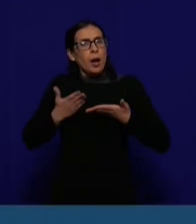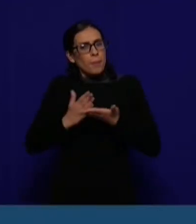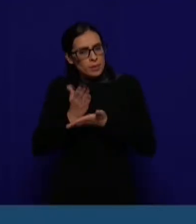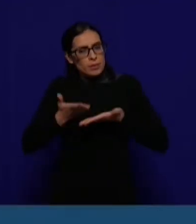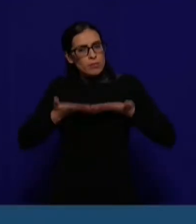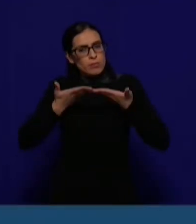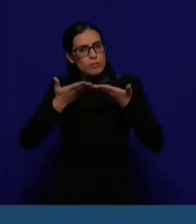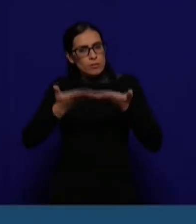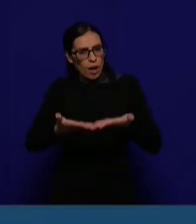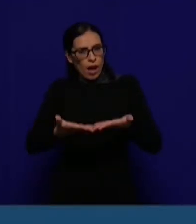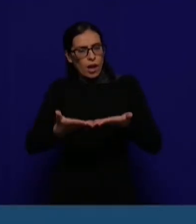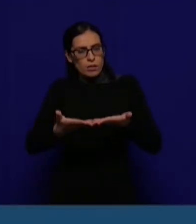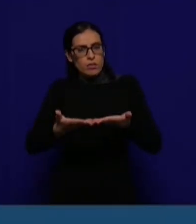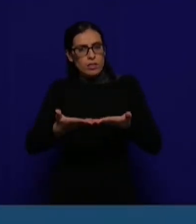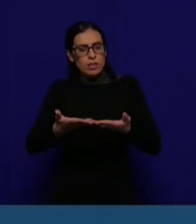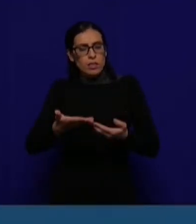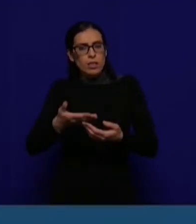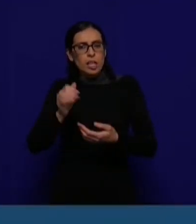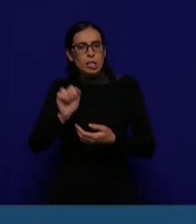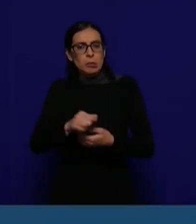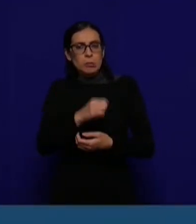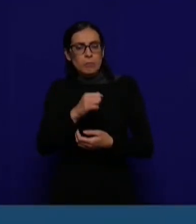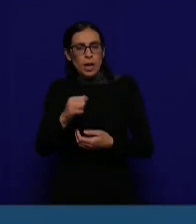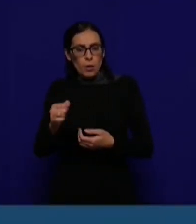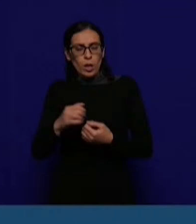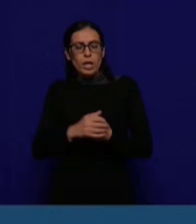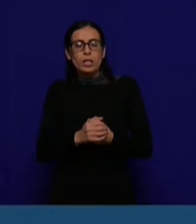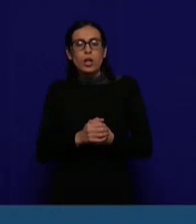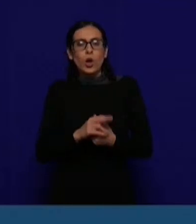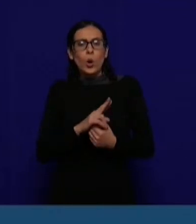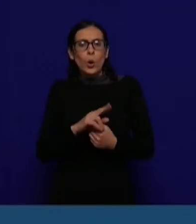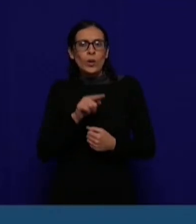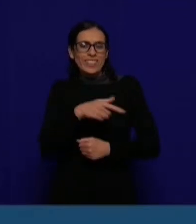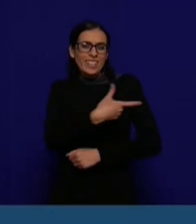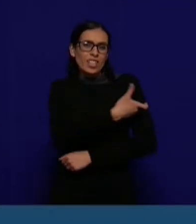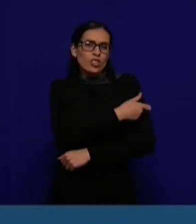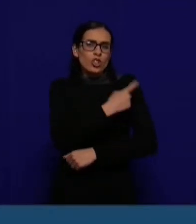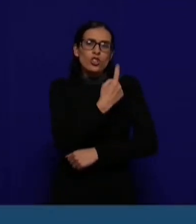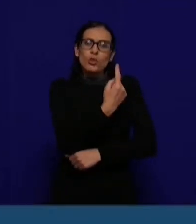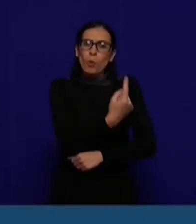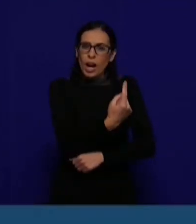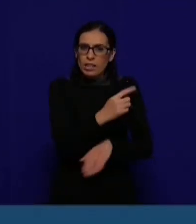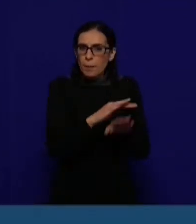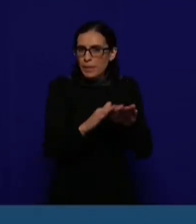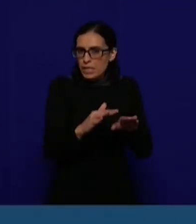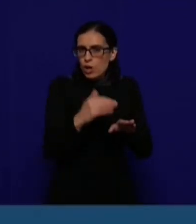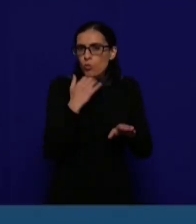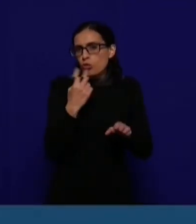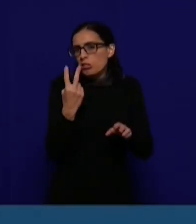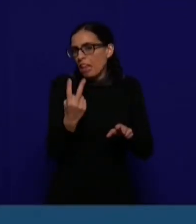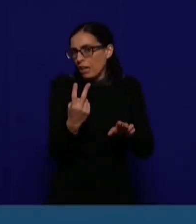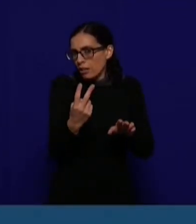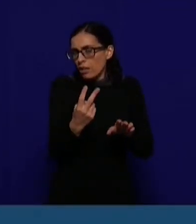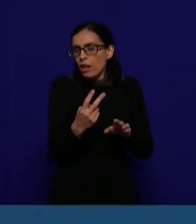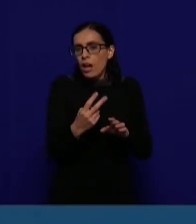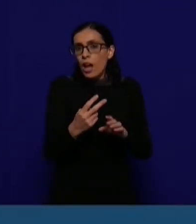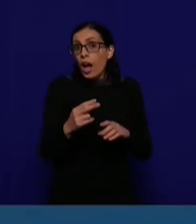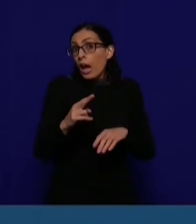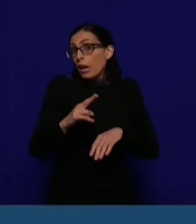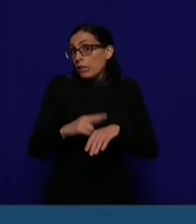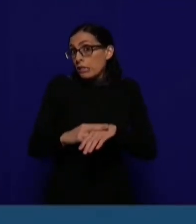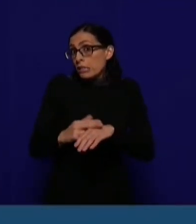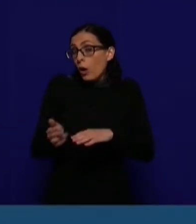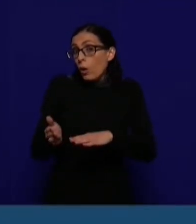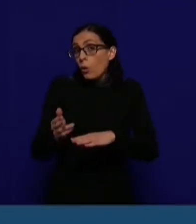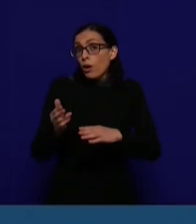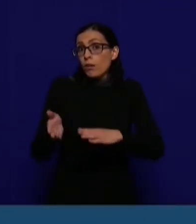tingħata darba doża waħda biss, it-timeline li titlaqqa l-popolazzjoni kollha. Ħares lura nerġgħu, jiġri minn Ġunju issa huwa qabel herd immunity.